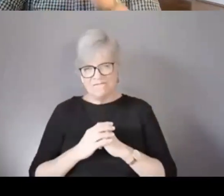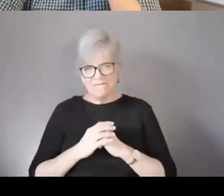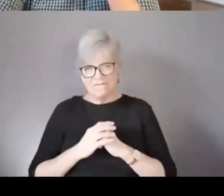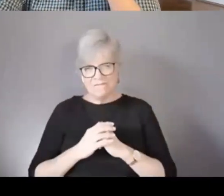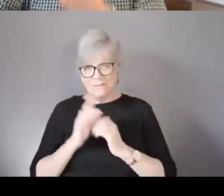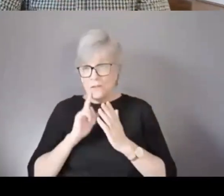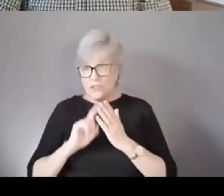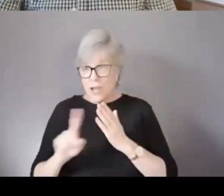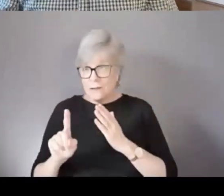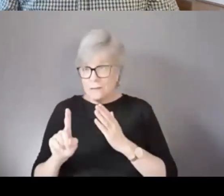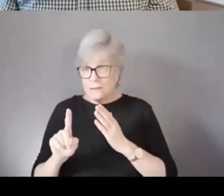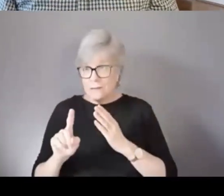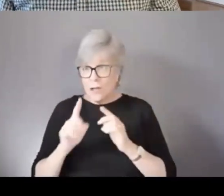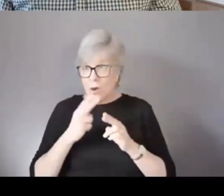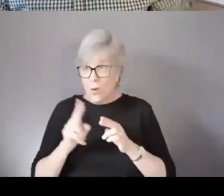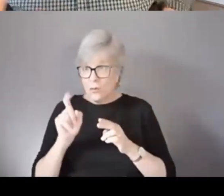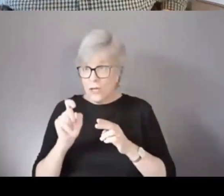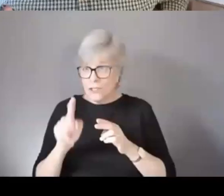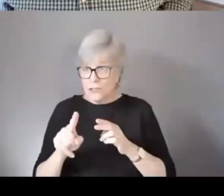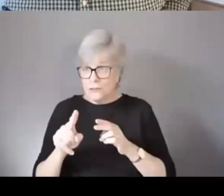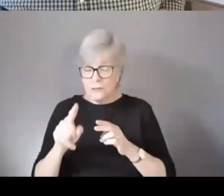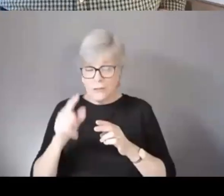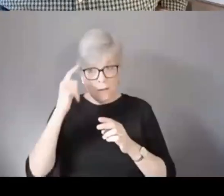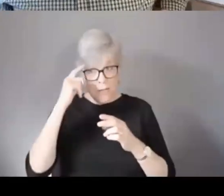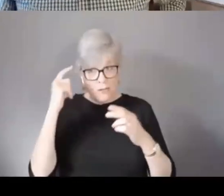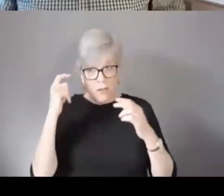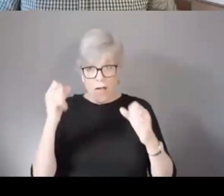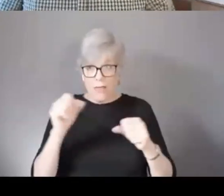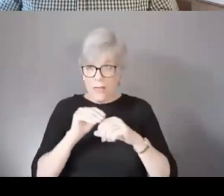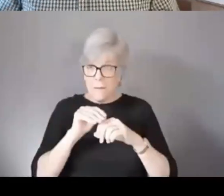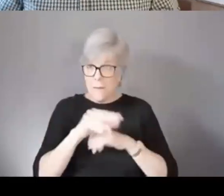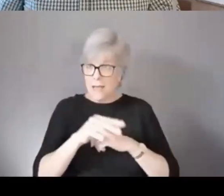any quick questions about the mental health impacts of the pandemic before we move on to talk